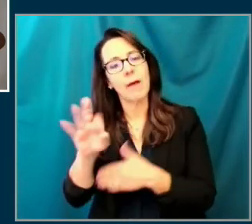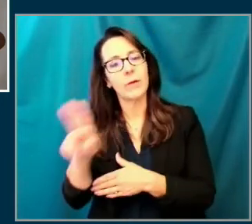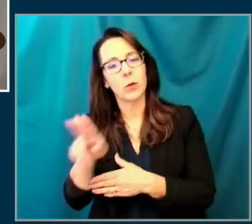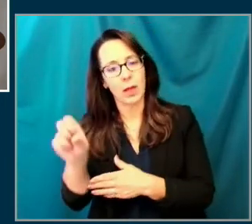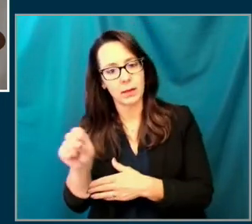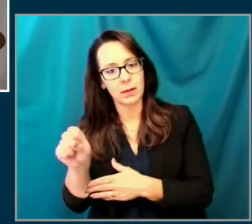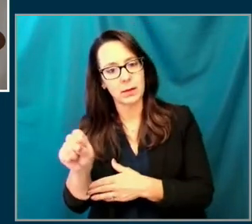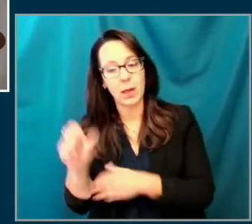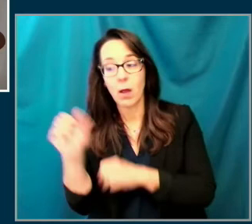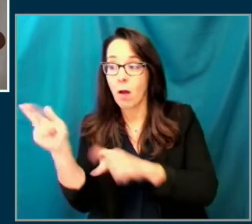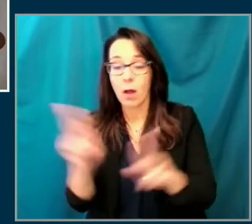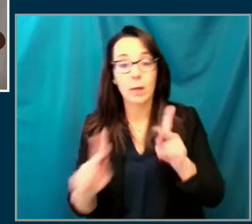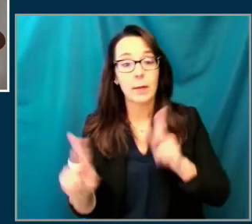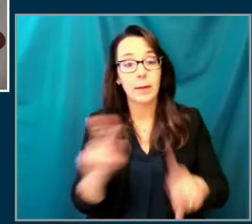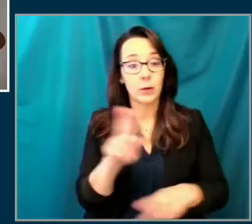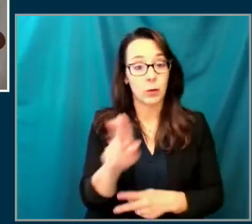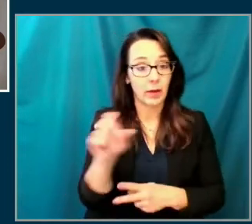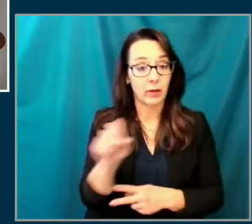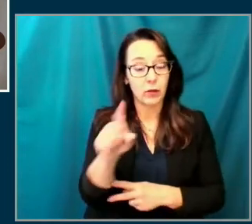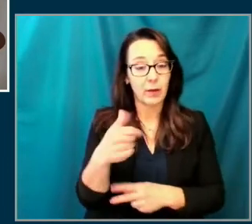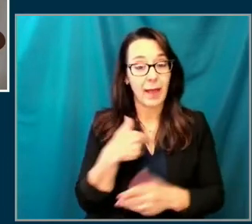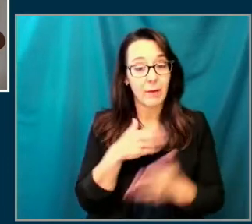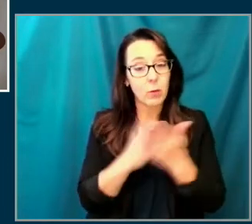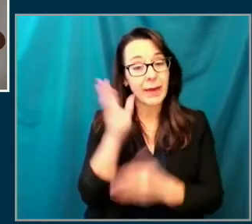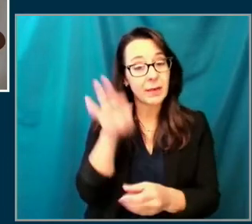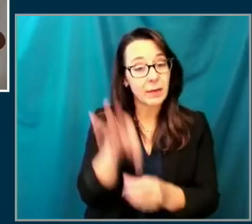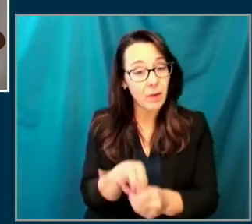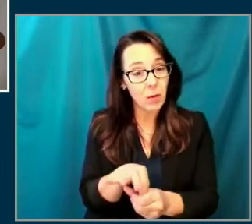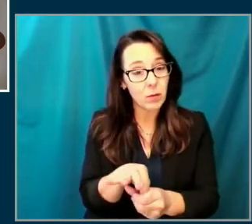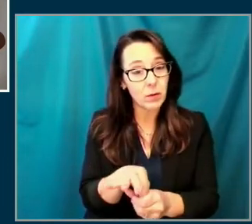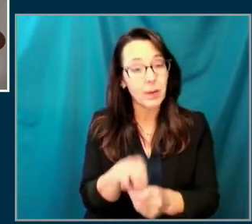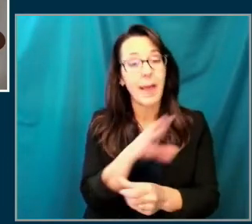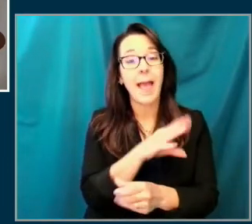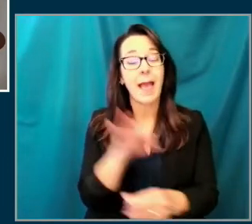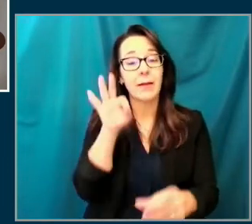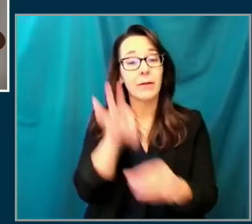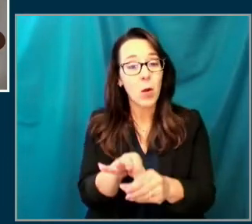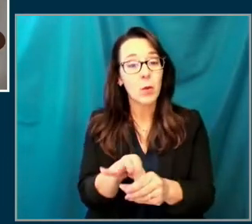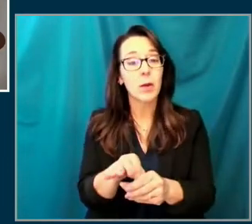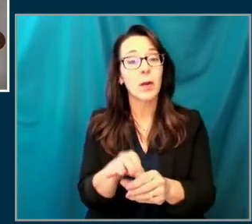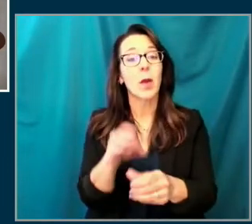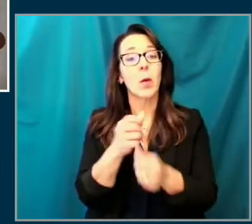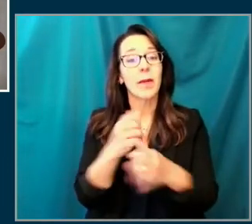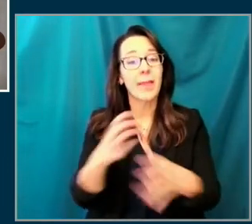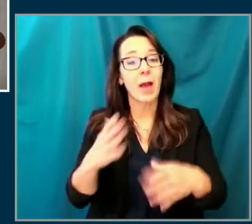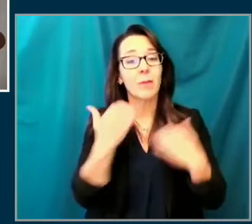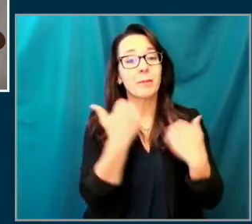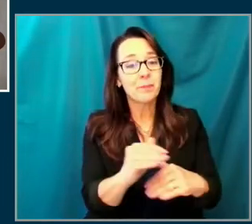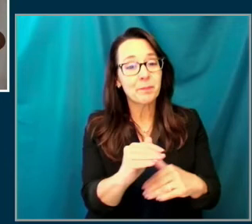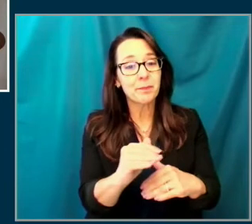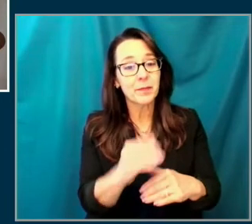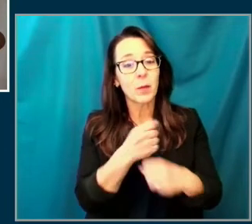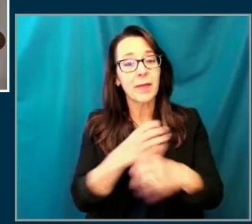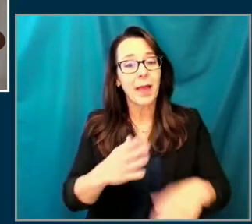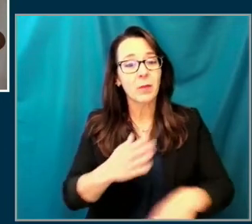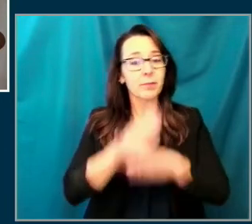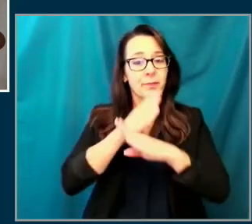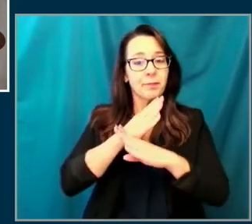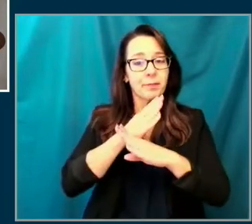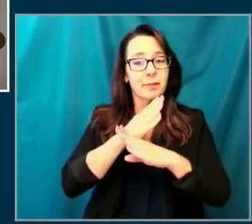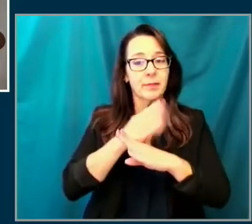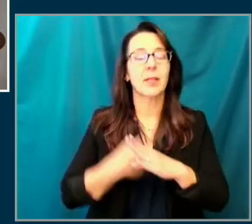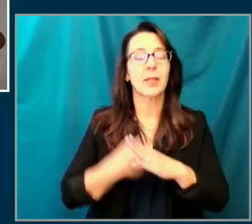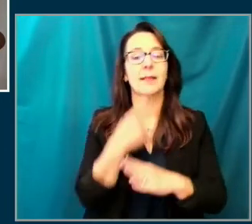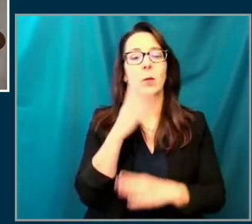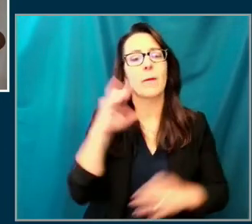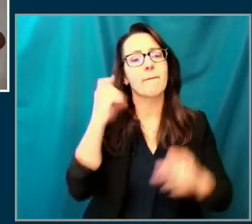States should have the right to vote, and to vote it being unobstructed and unencumbered. So I tell everyone all the time that we're going to fight this battle.